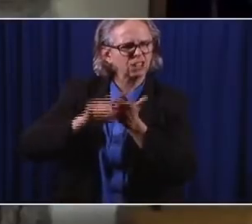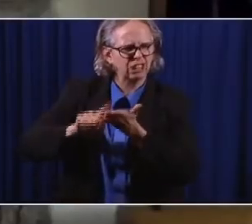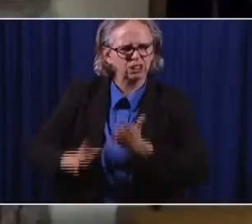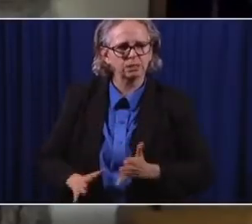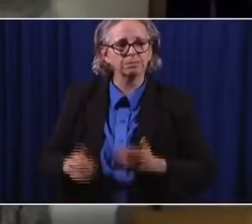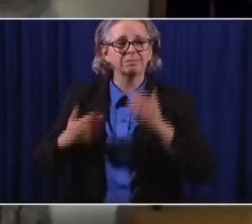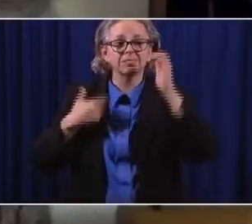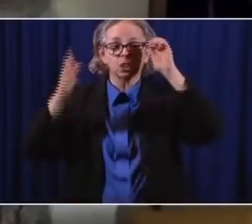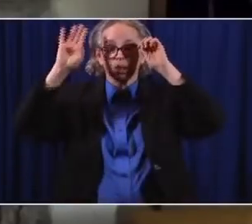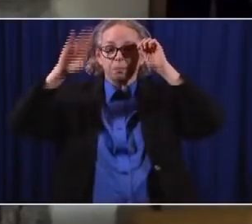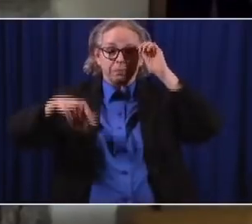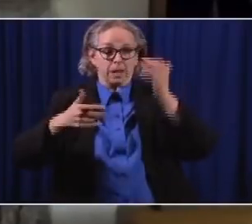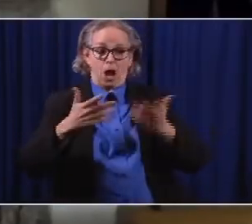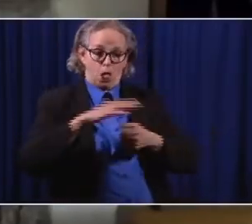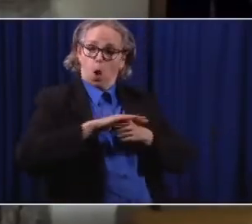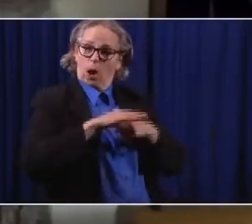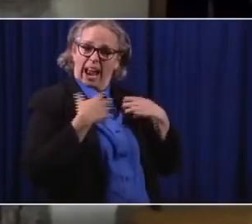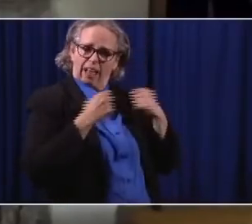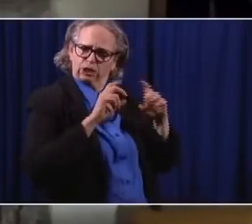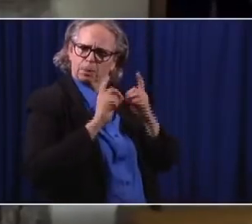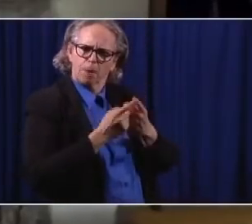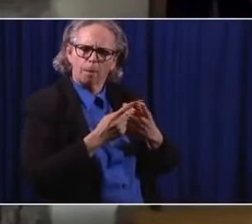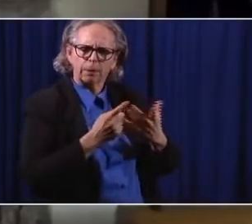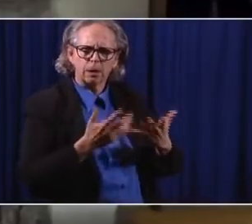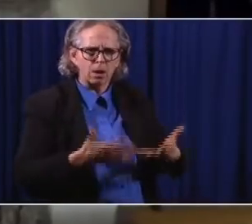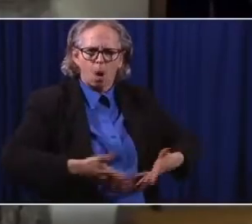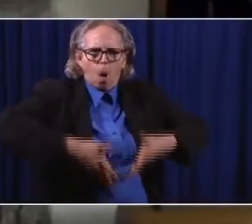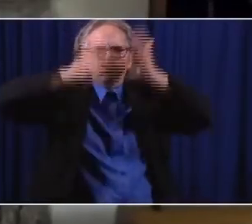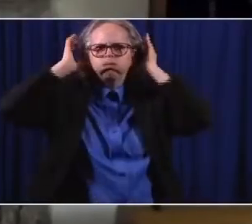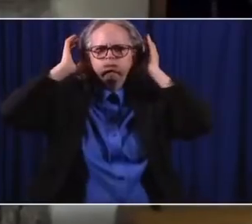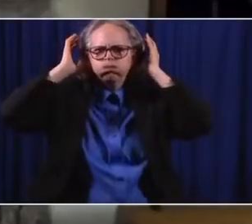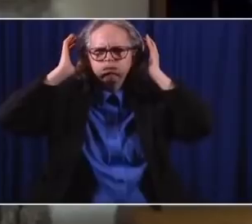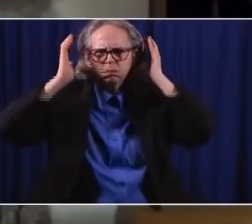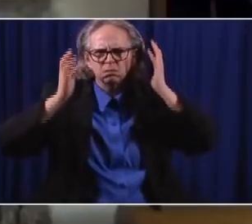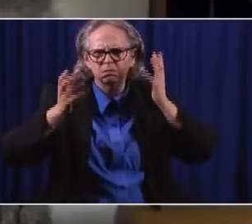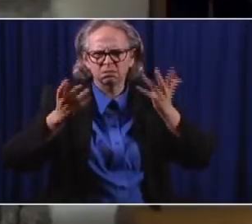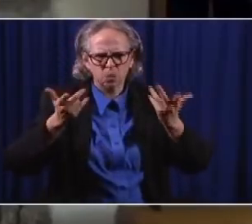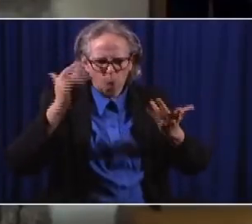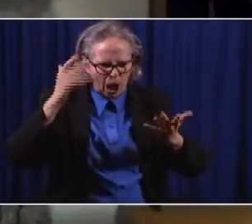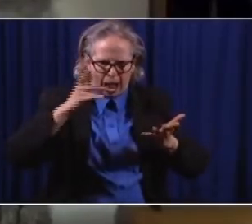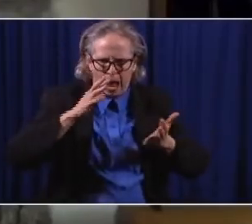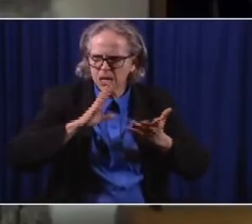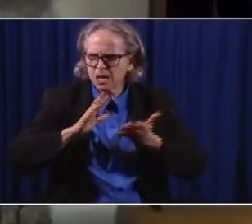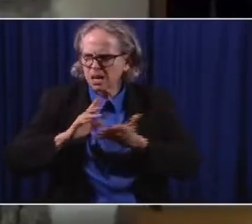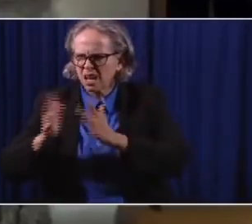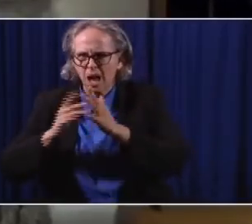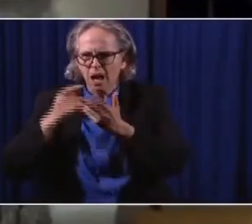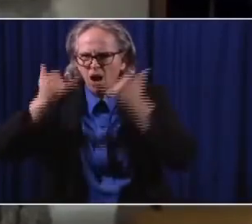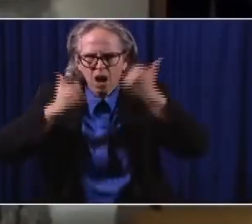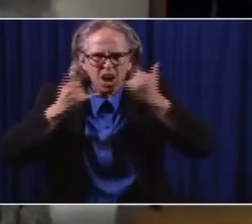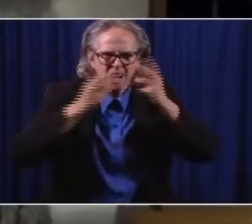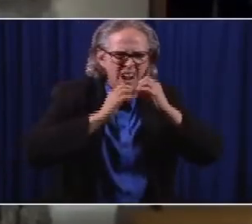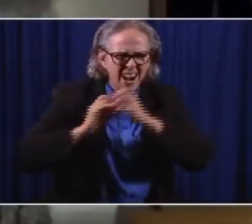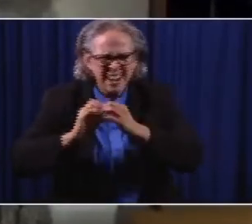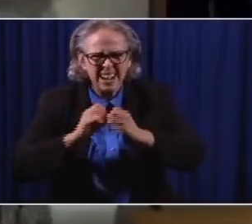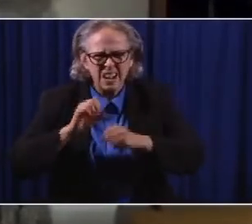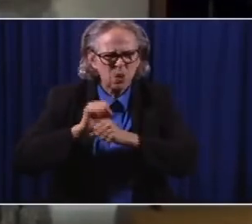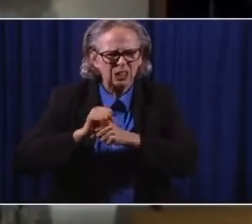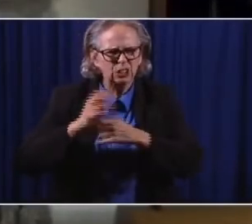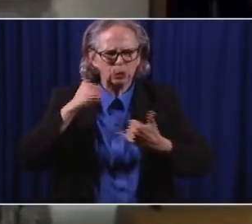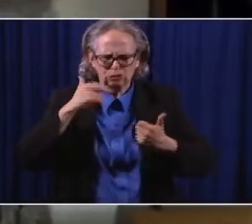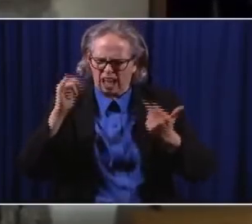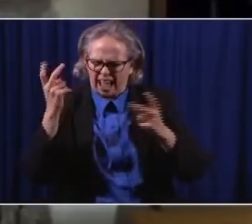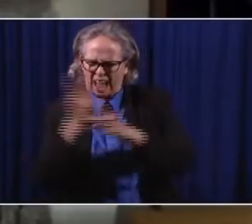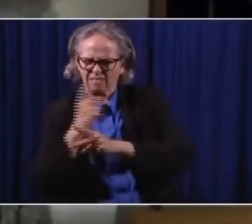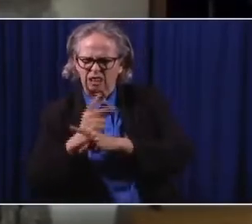health departments. But we've made the decision that we need to, get better data.